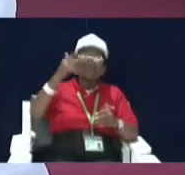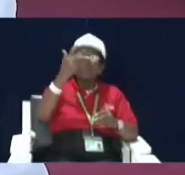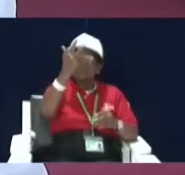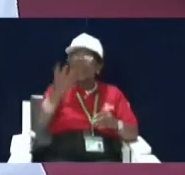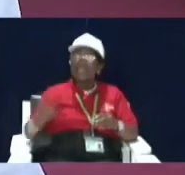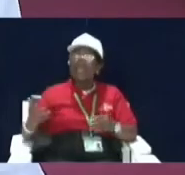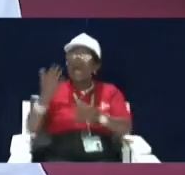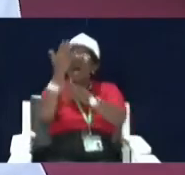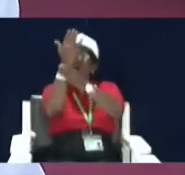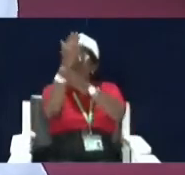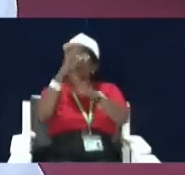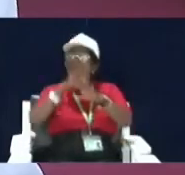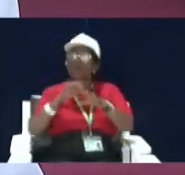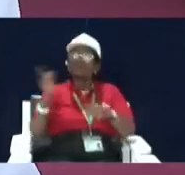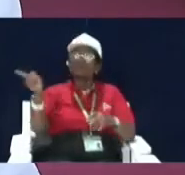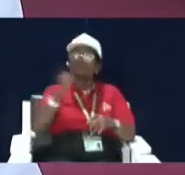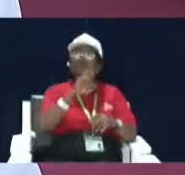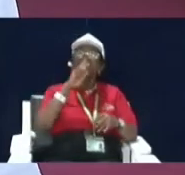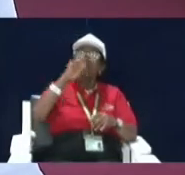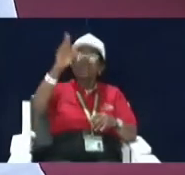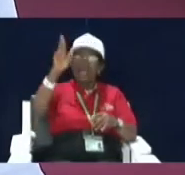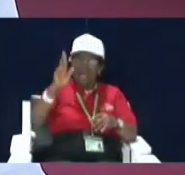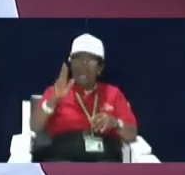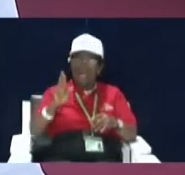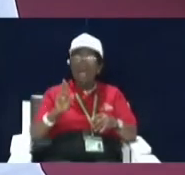enough anointing to settle the matter.